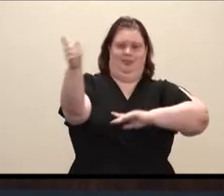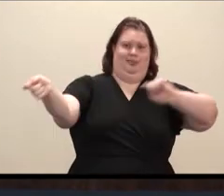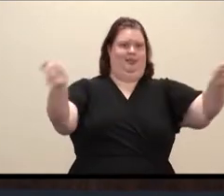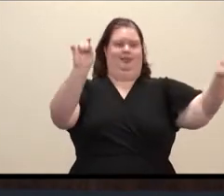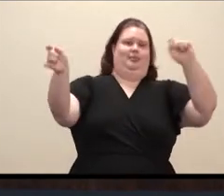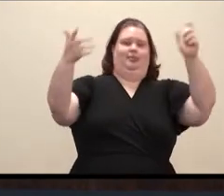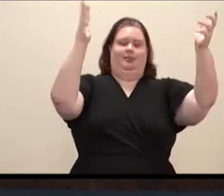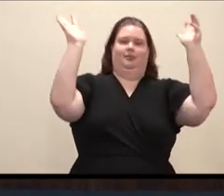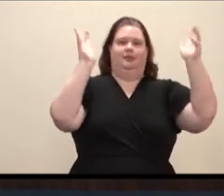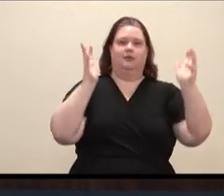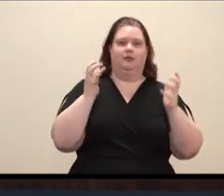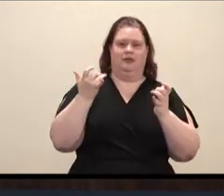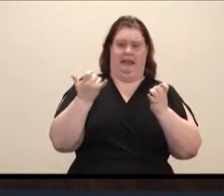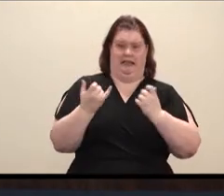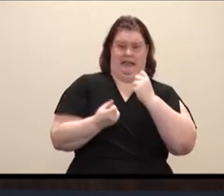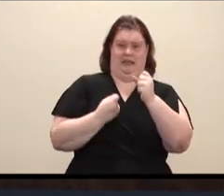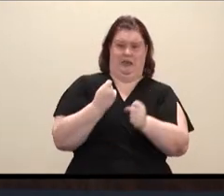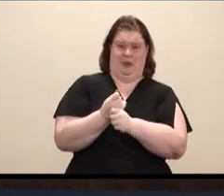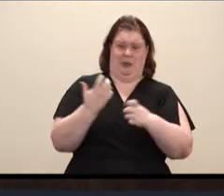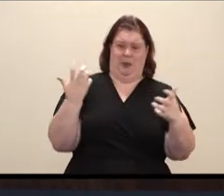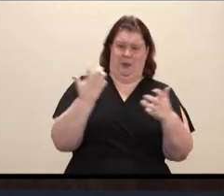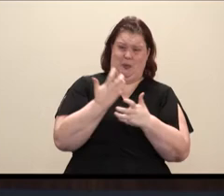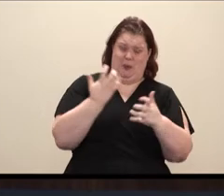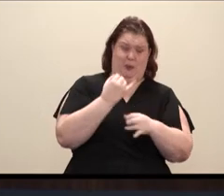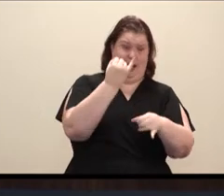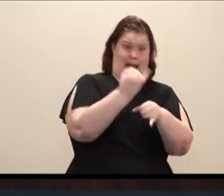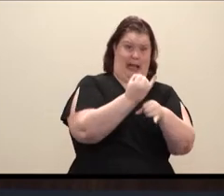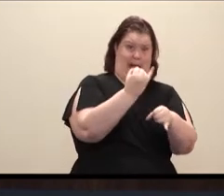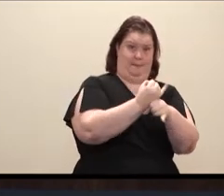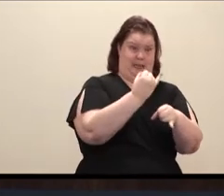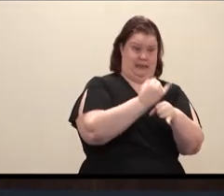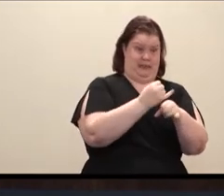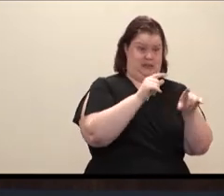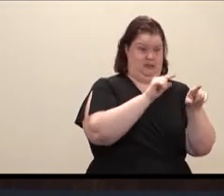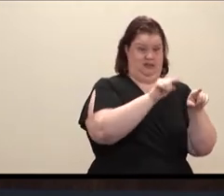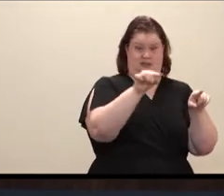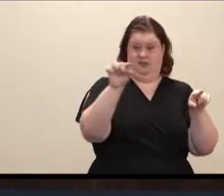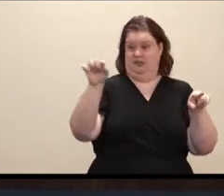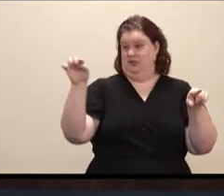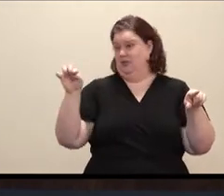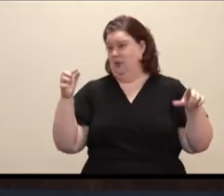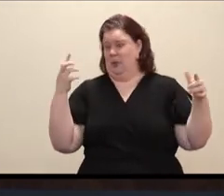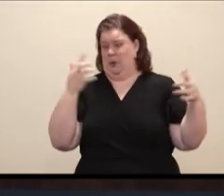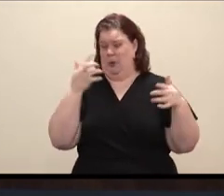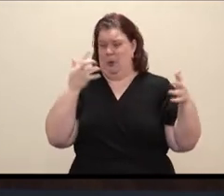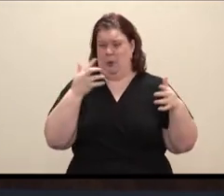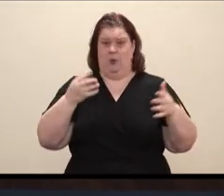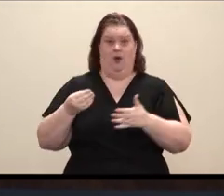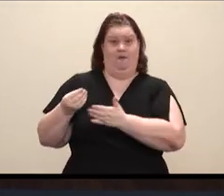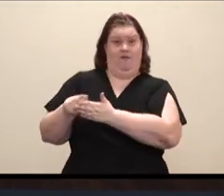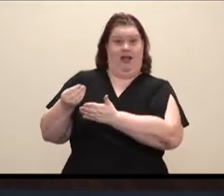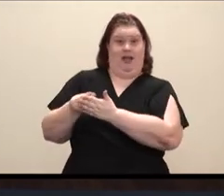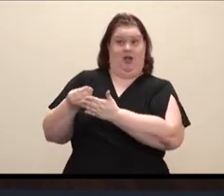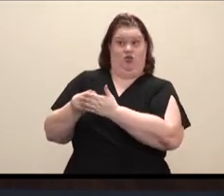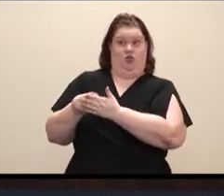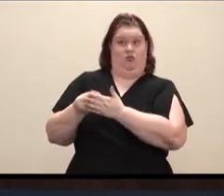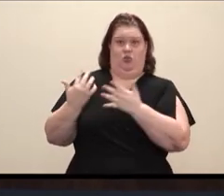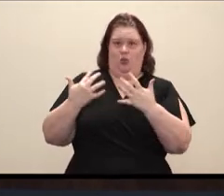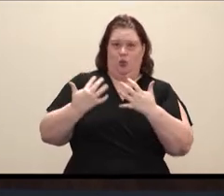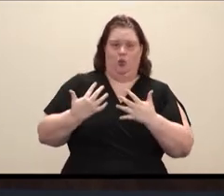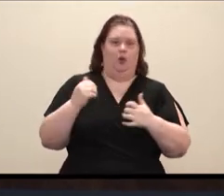we all know this year has been extraordinary at the campus level, downtown, the financial side. All employees have